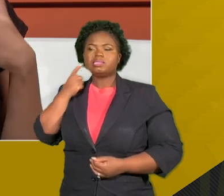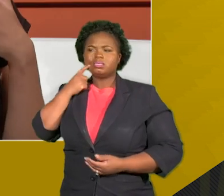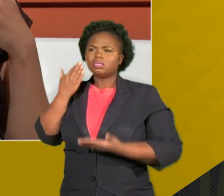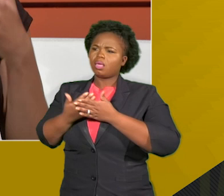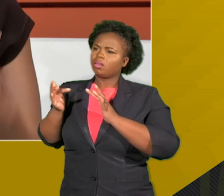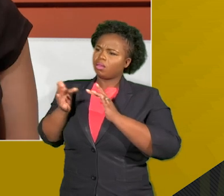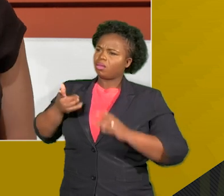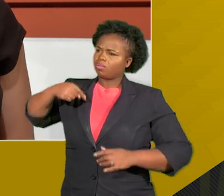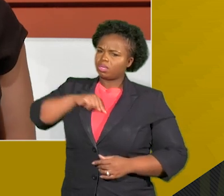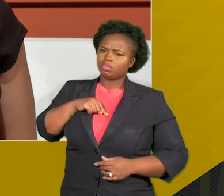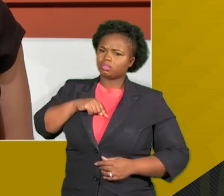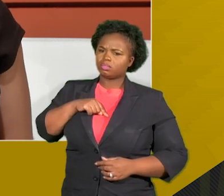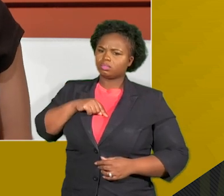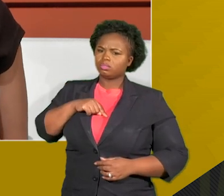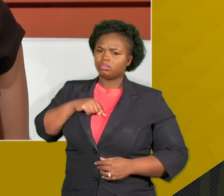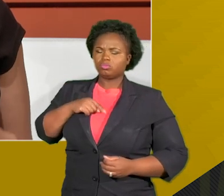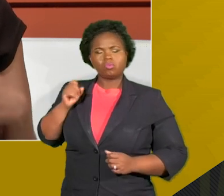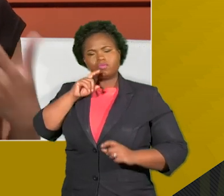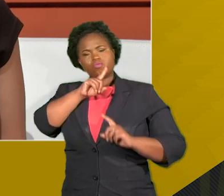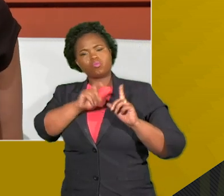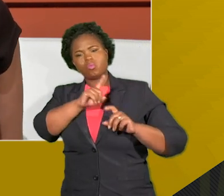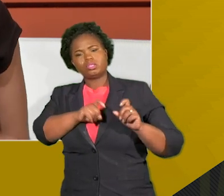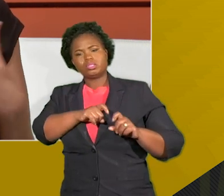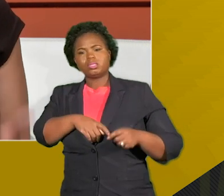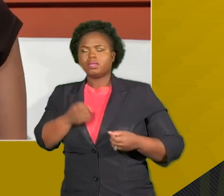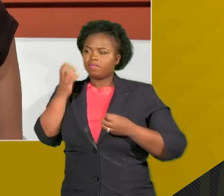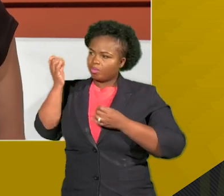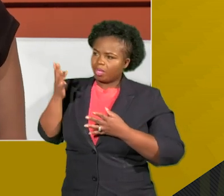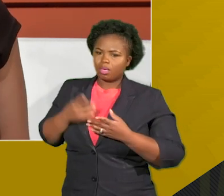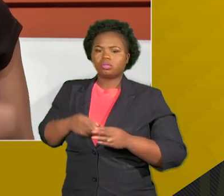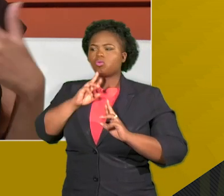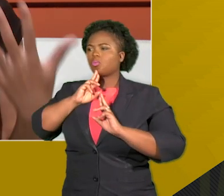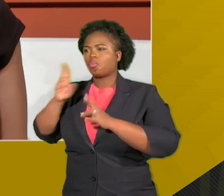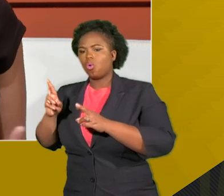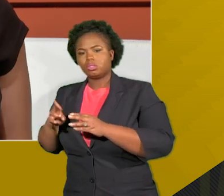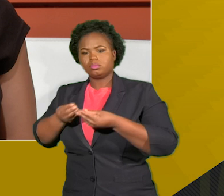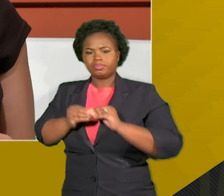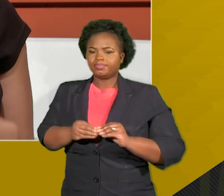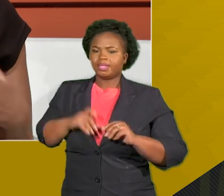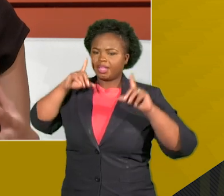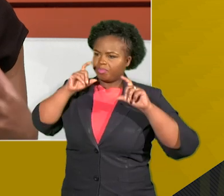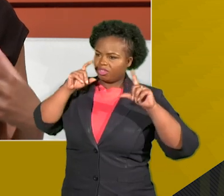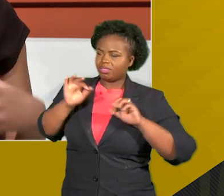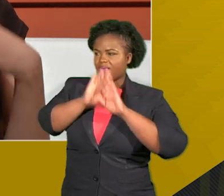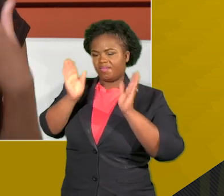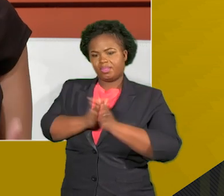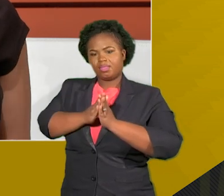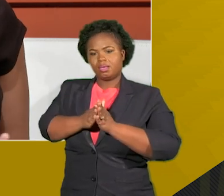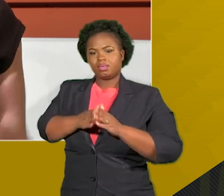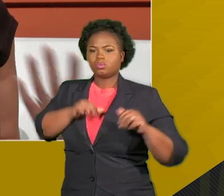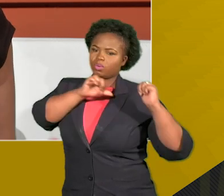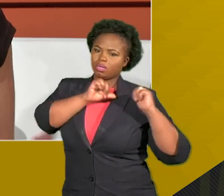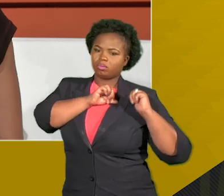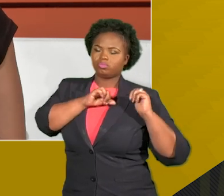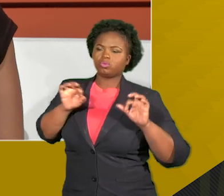us and ask any questions, and we give them feedback, we give them reports, we send pictures. Yeah. So there is that